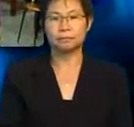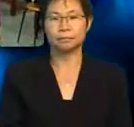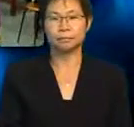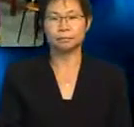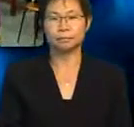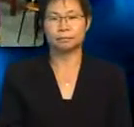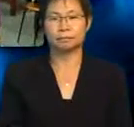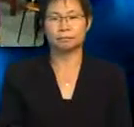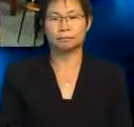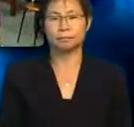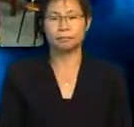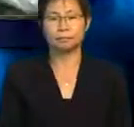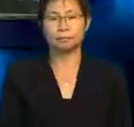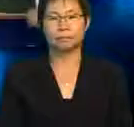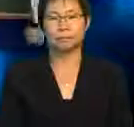Here.